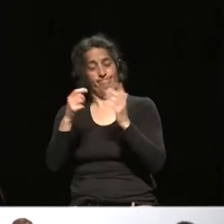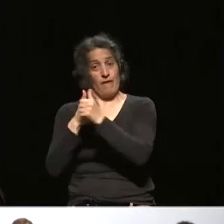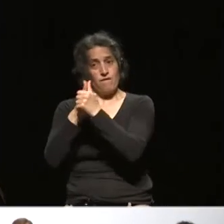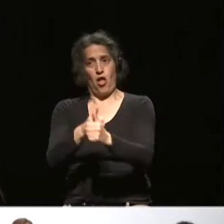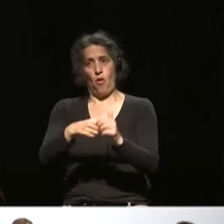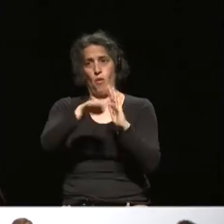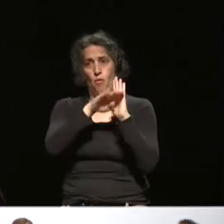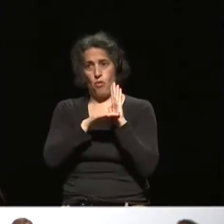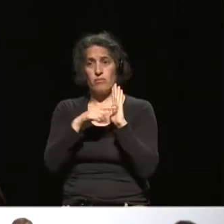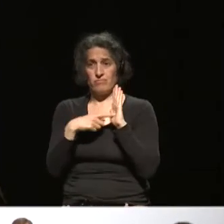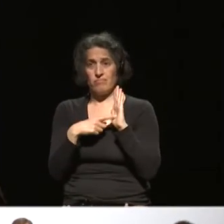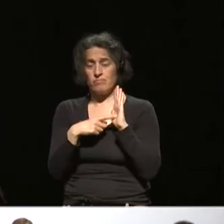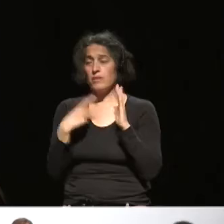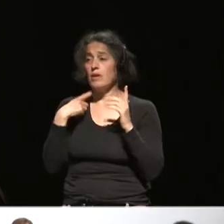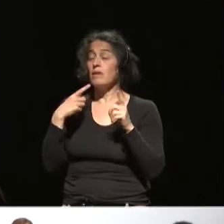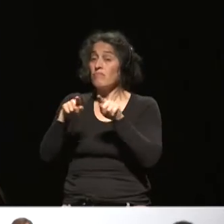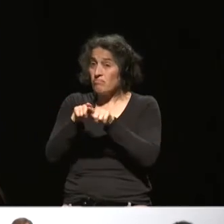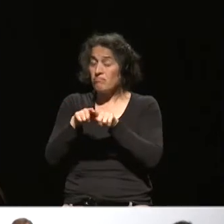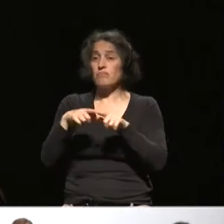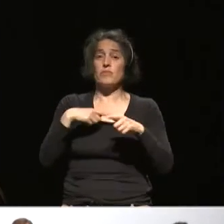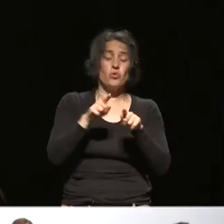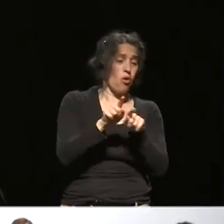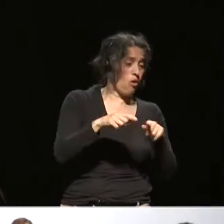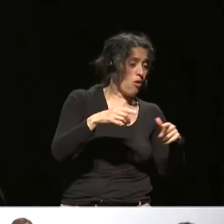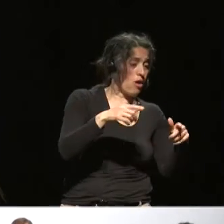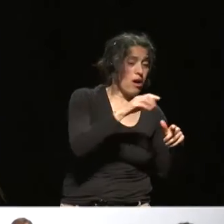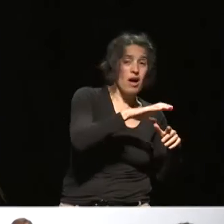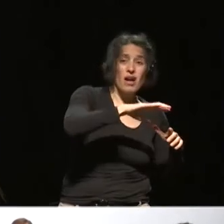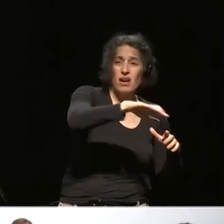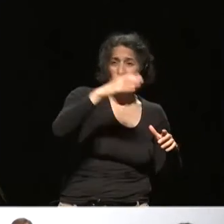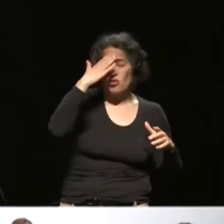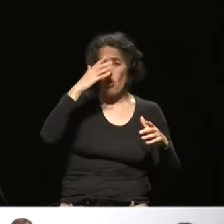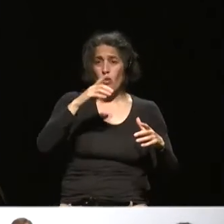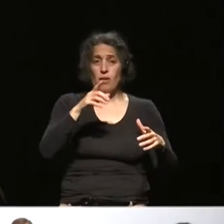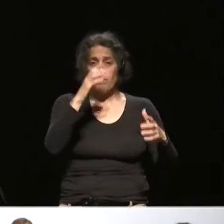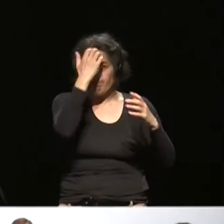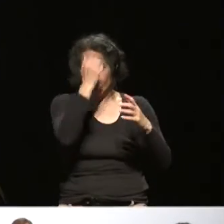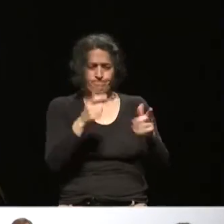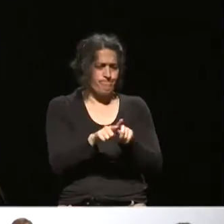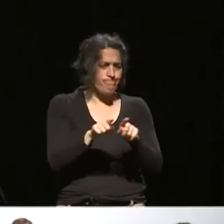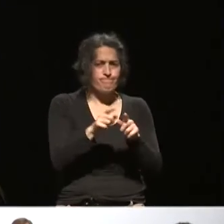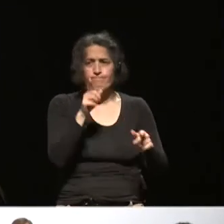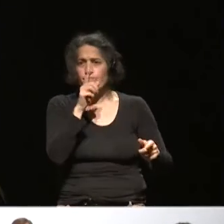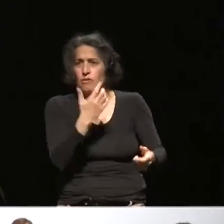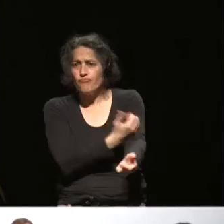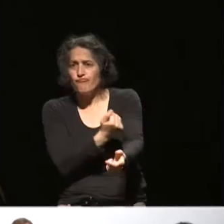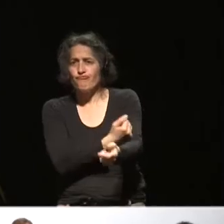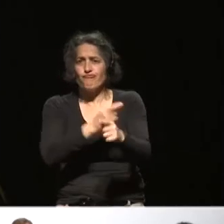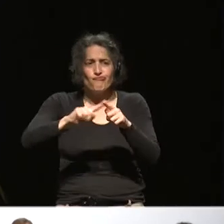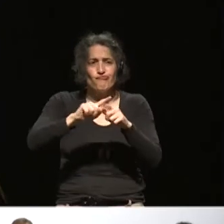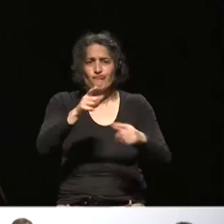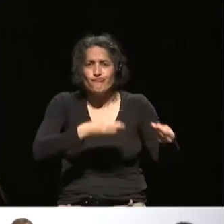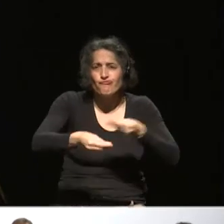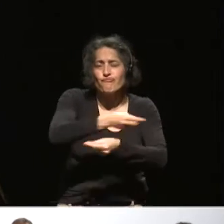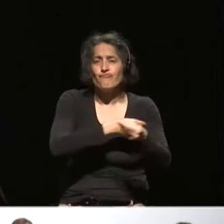corruption, but organized crime together with corruption. And the role of civil society there is fundamental. We had in Bologna, in my